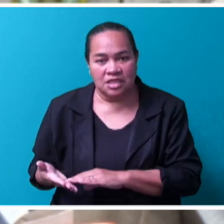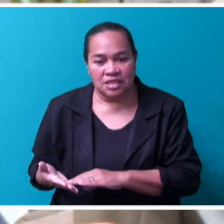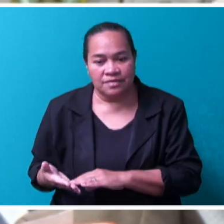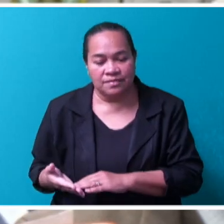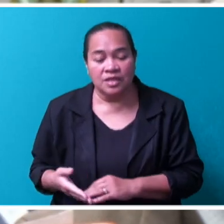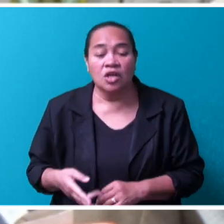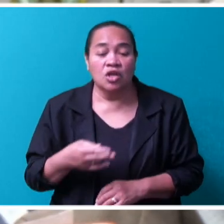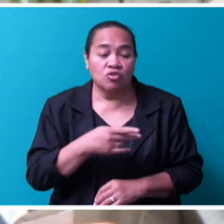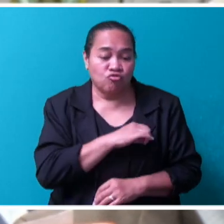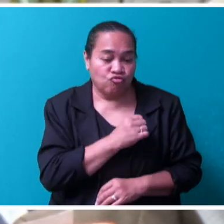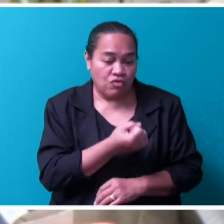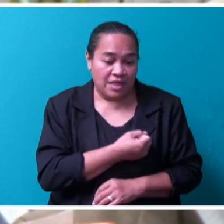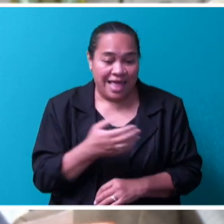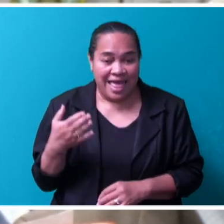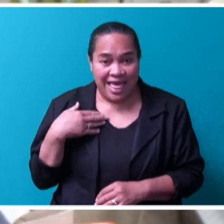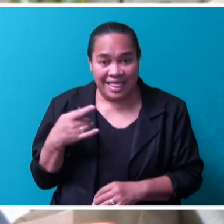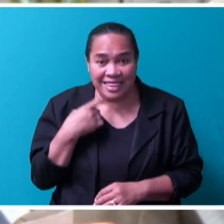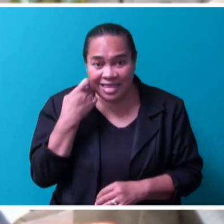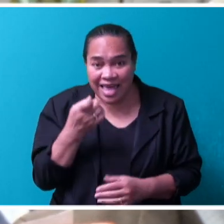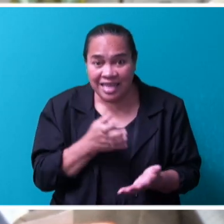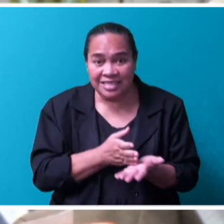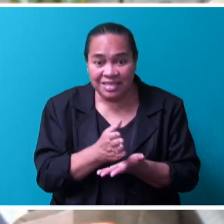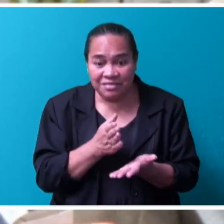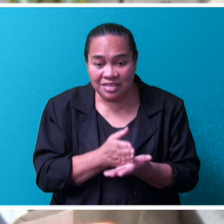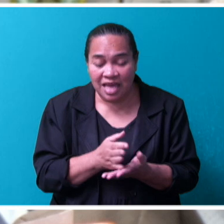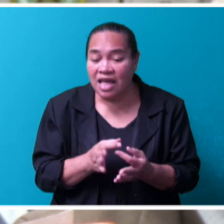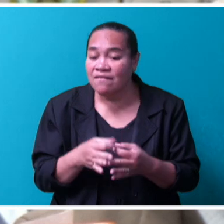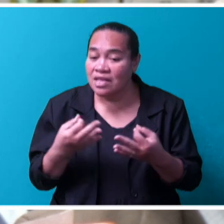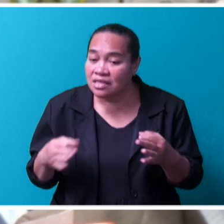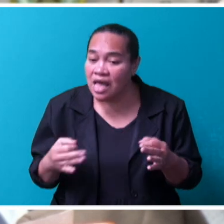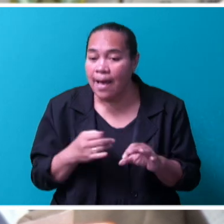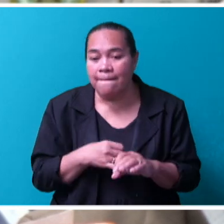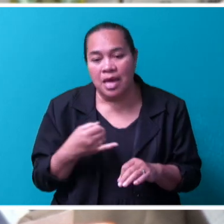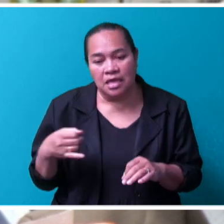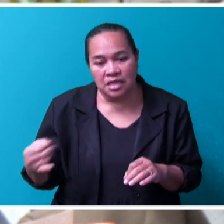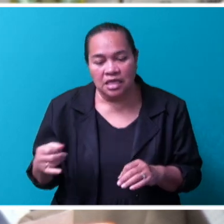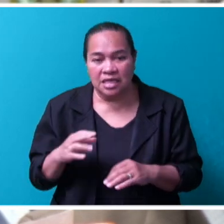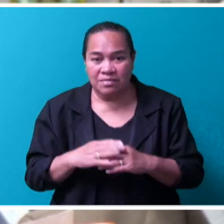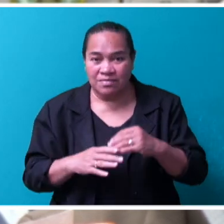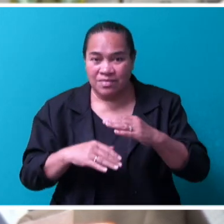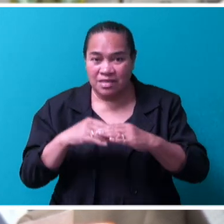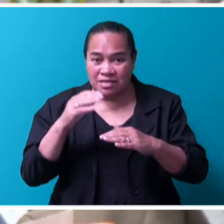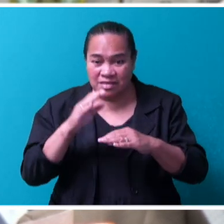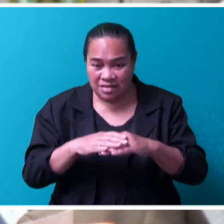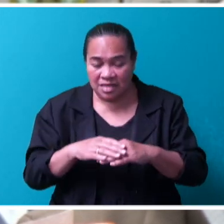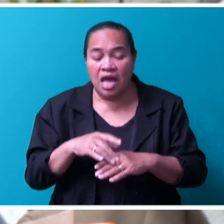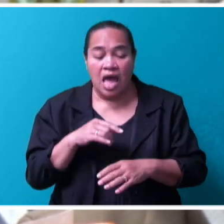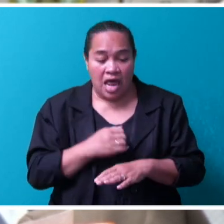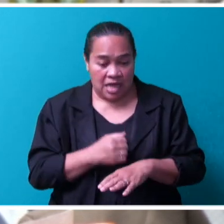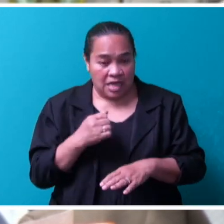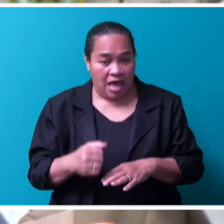strengthen healthcare services, facilities, and medical infrastructure, government has